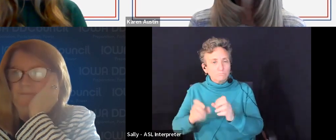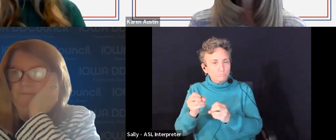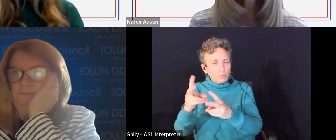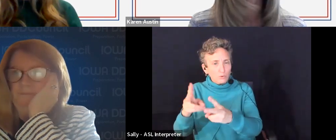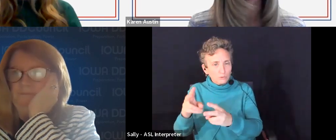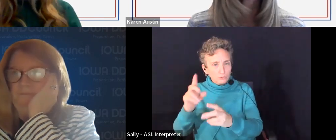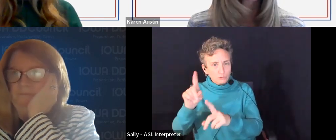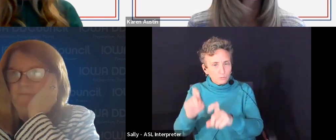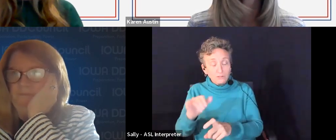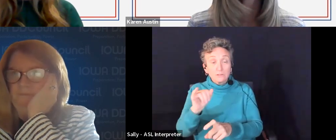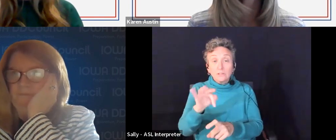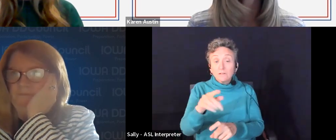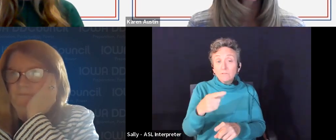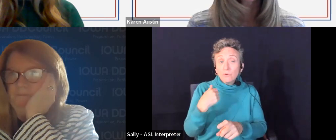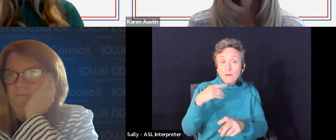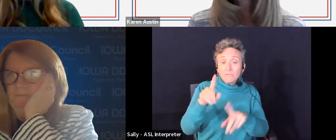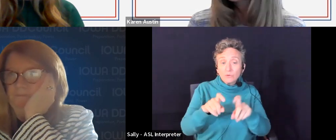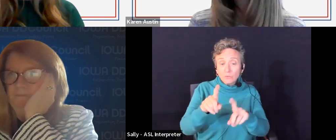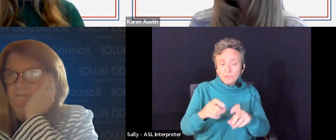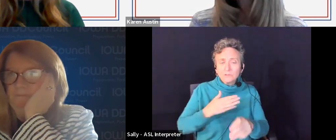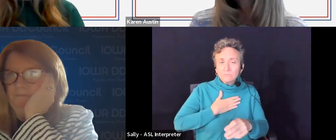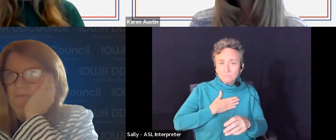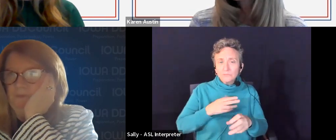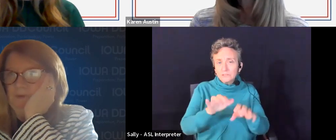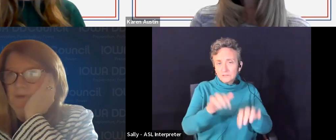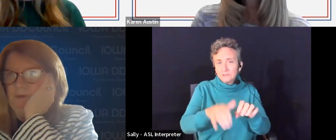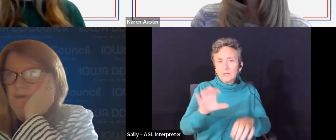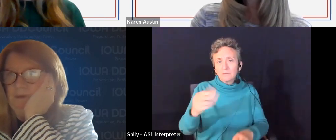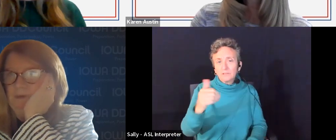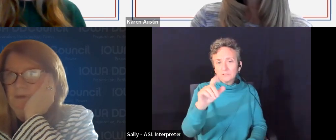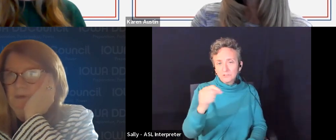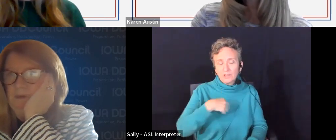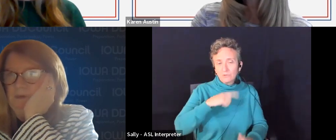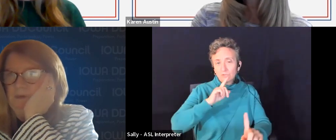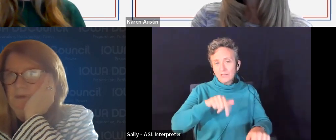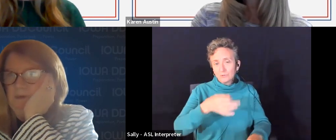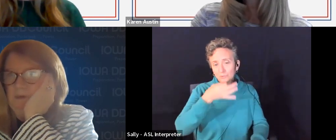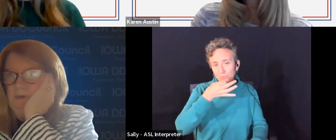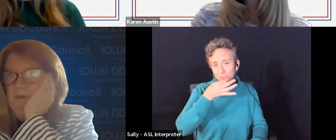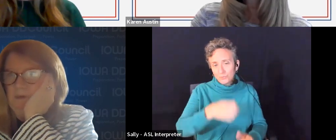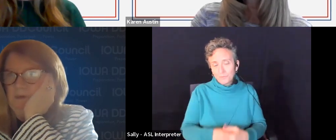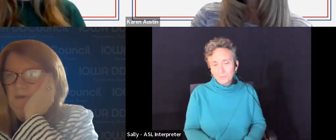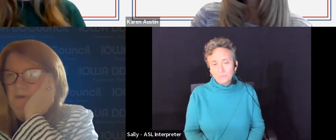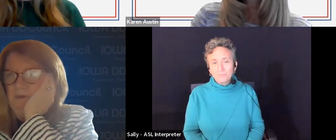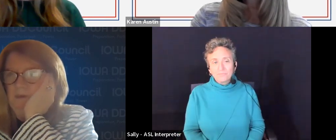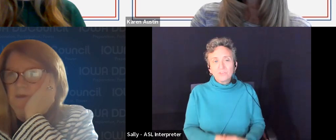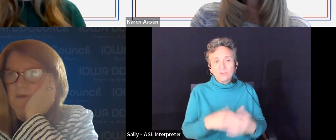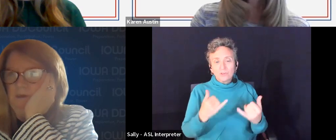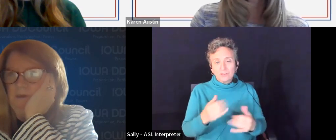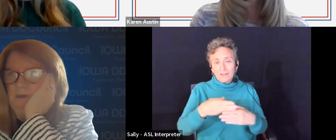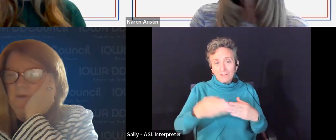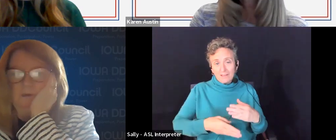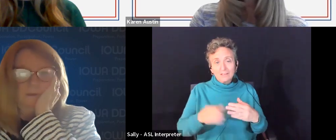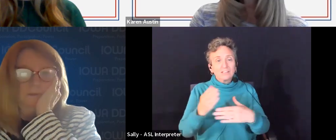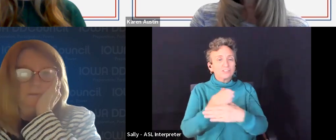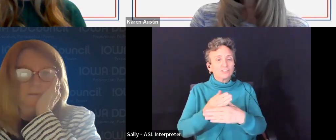questions, please go ahead and put those in the chat and we'll get started answering those. I'm going to go ahead and end the poll and then